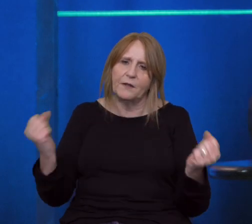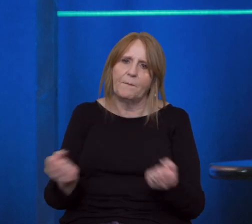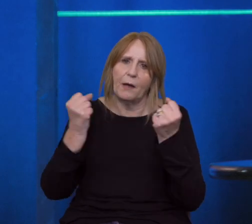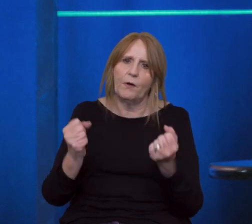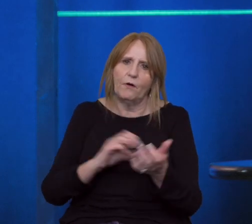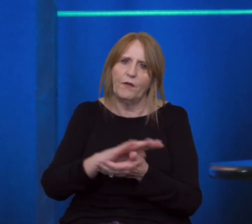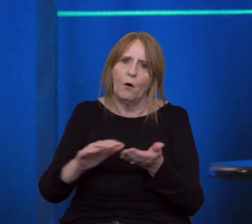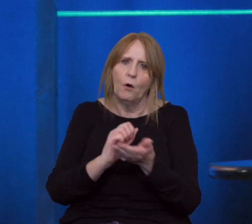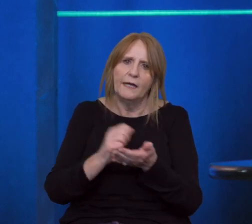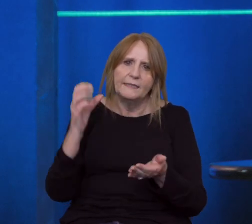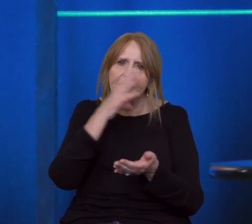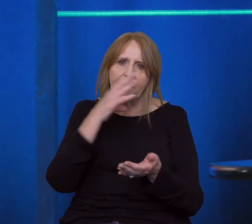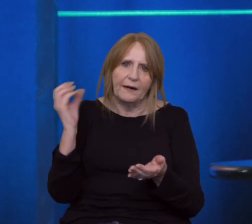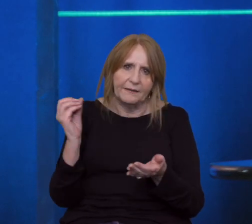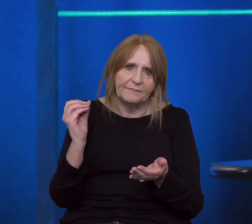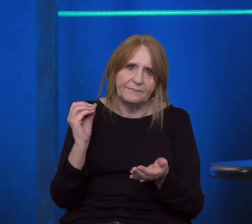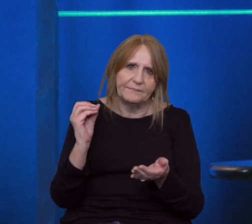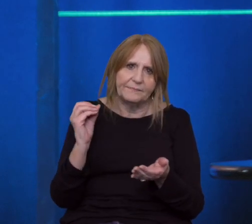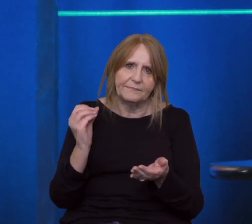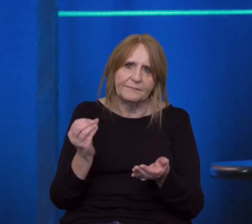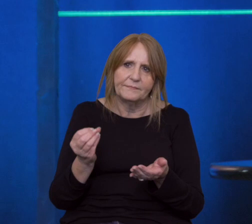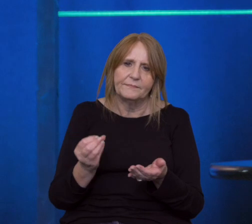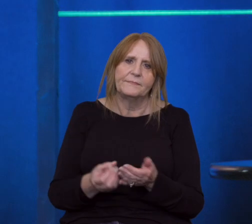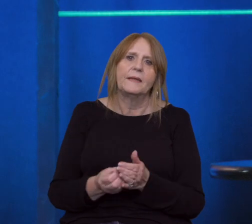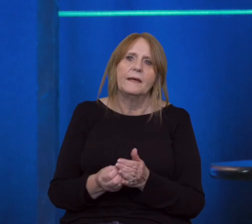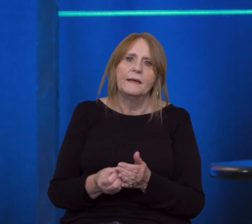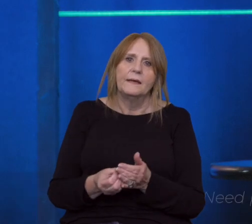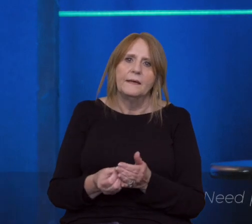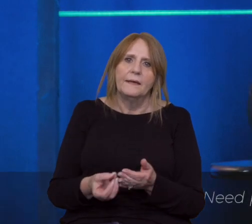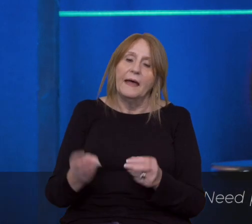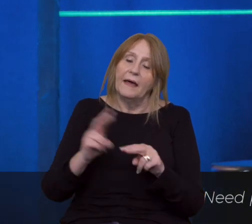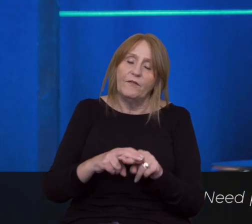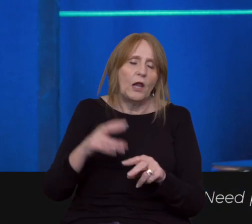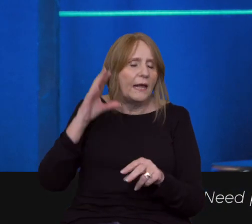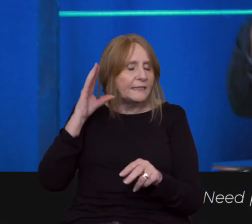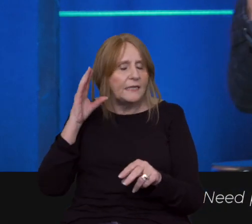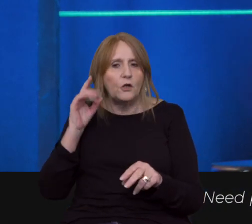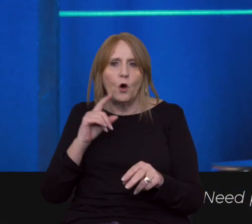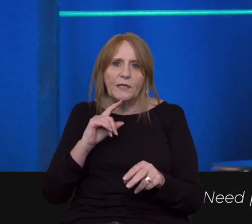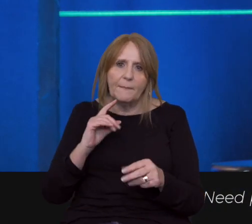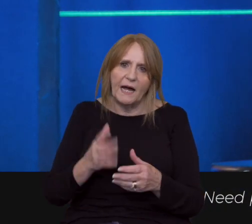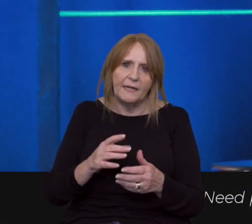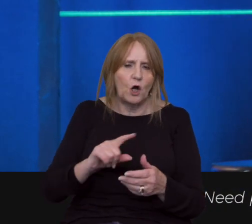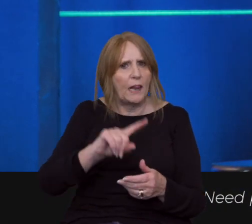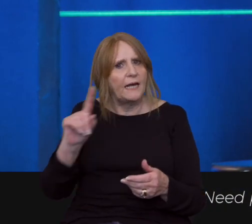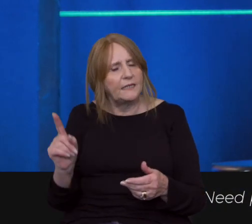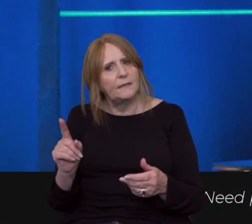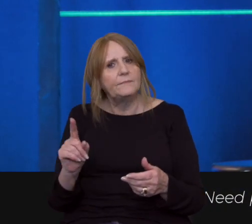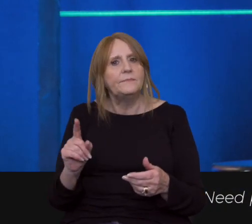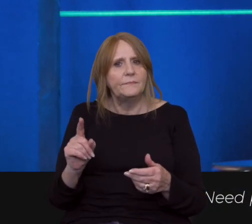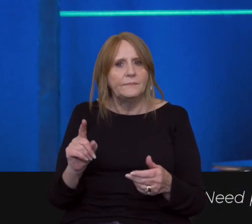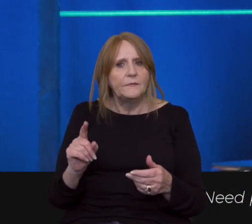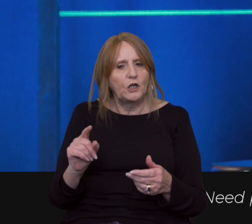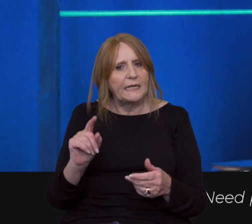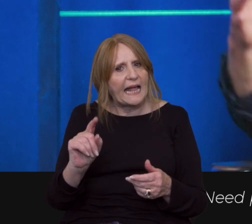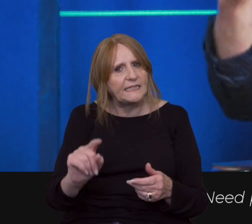even if you're listening to this on demand and catch up later, we're available. Drop us an email. Get in touch. We want